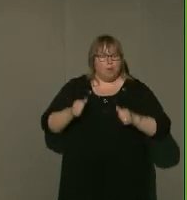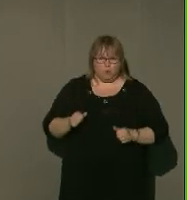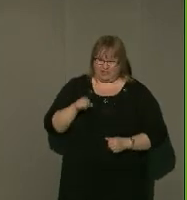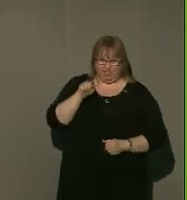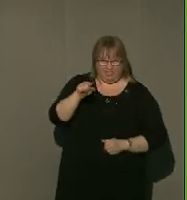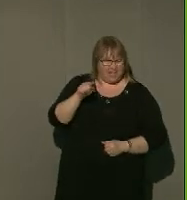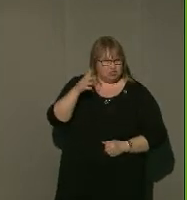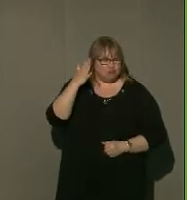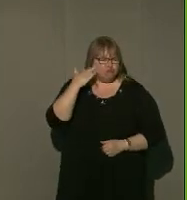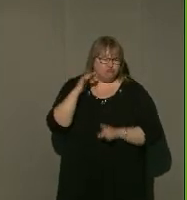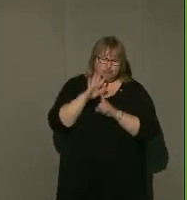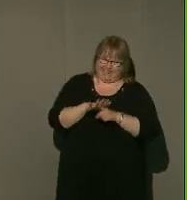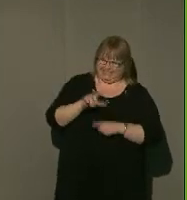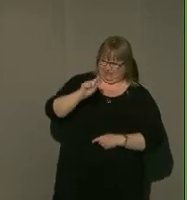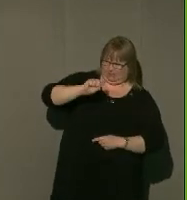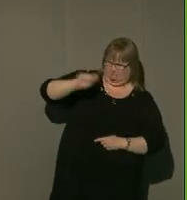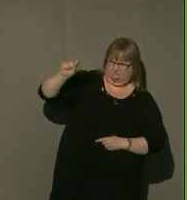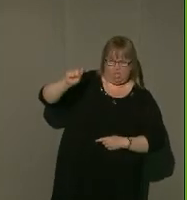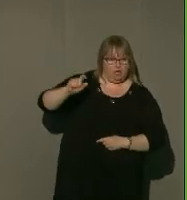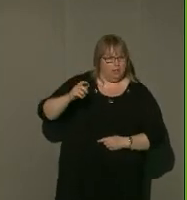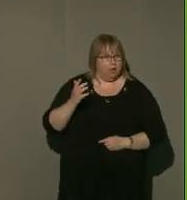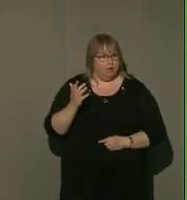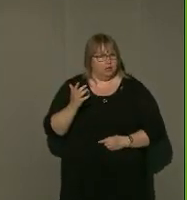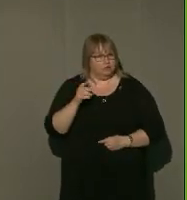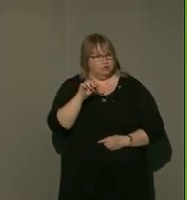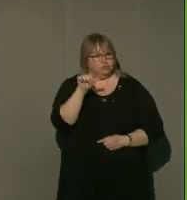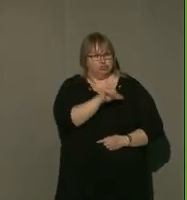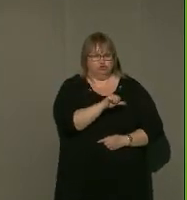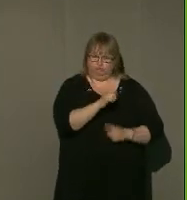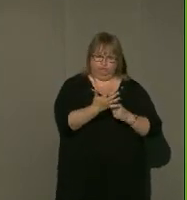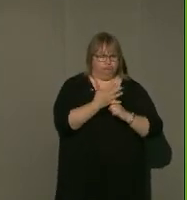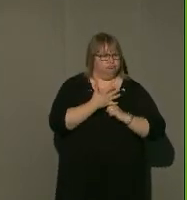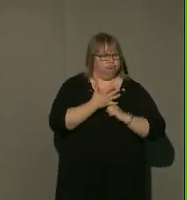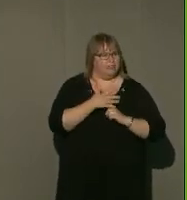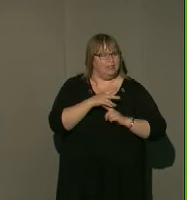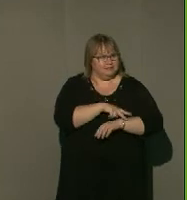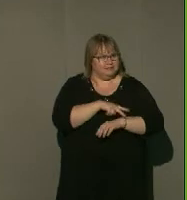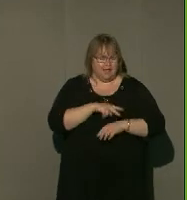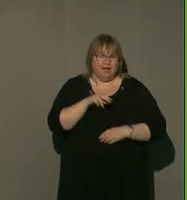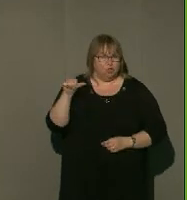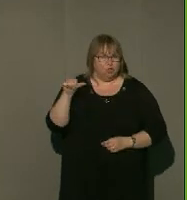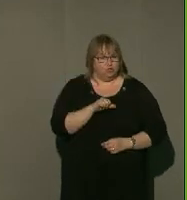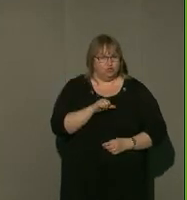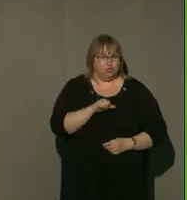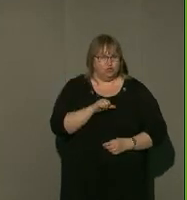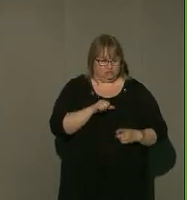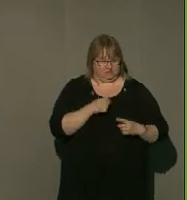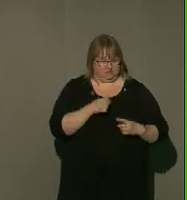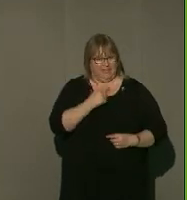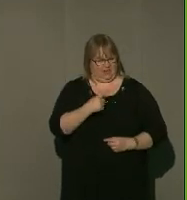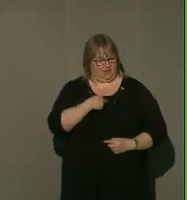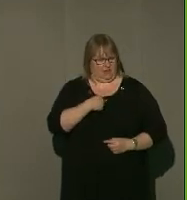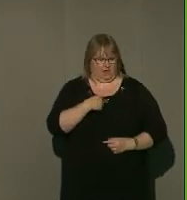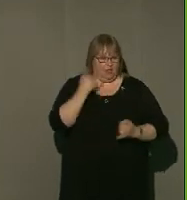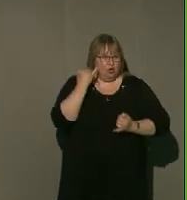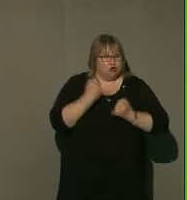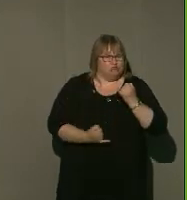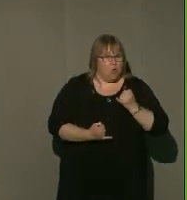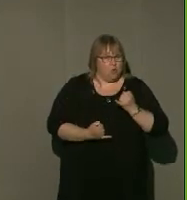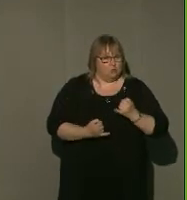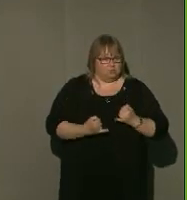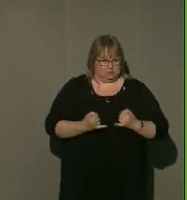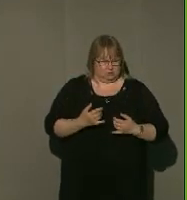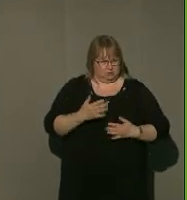racist, an act which he owned up to and apologised fully for, constitutes gross misconduct on the grounds of serious damage to